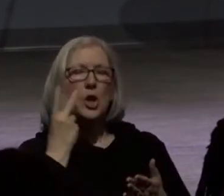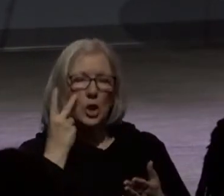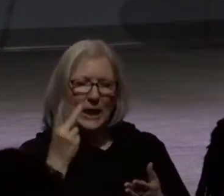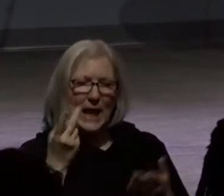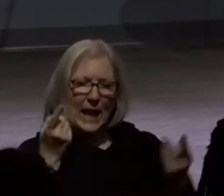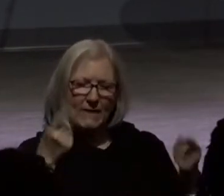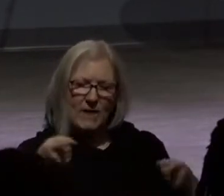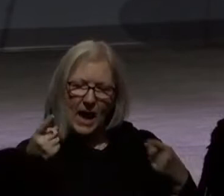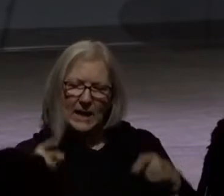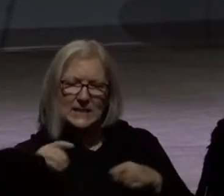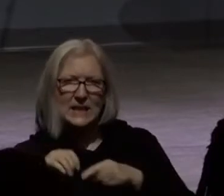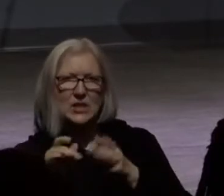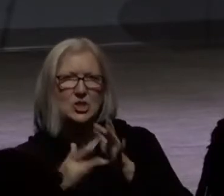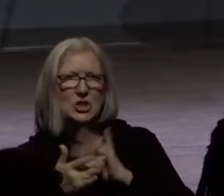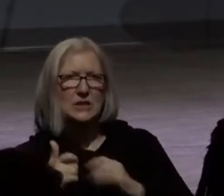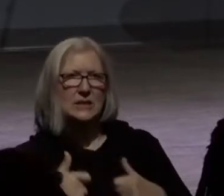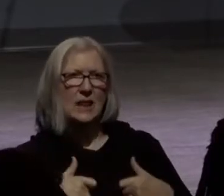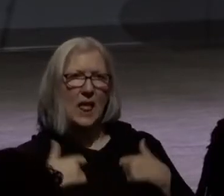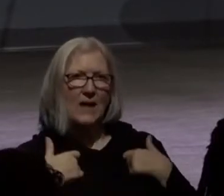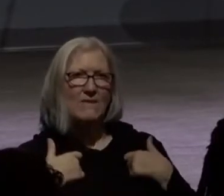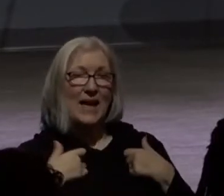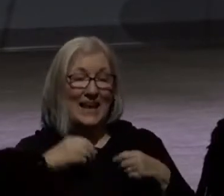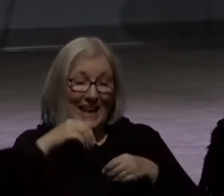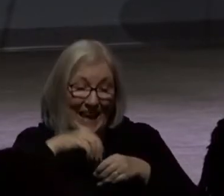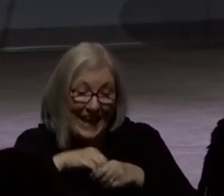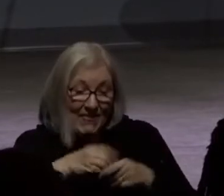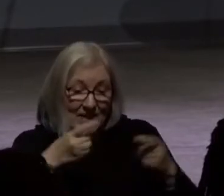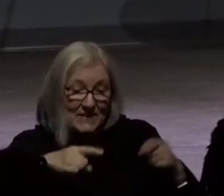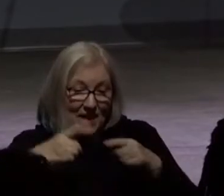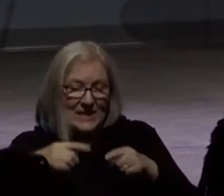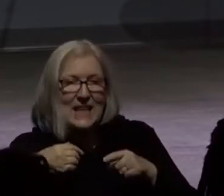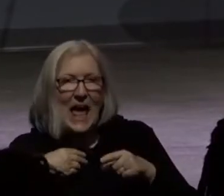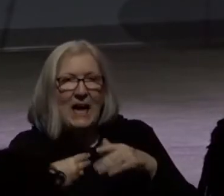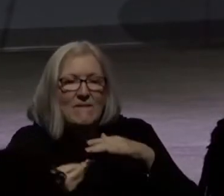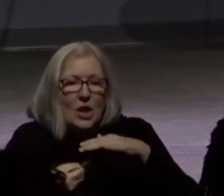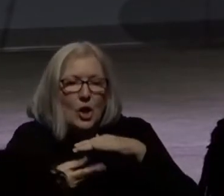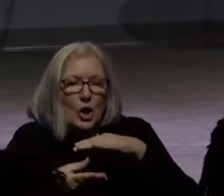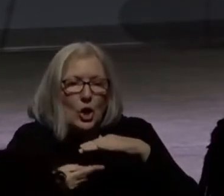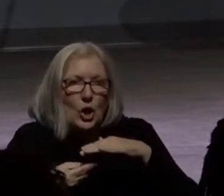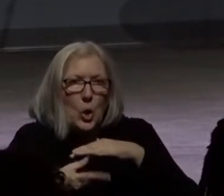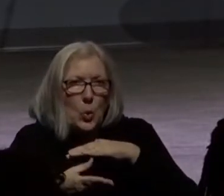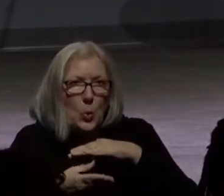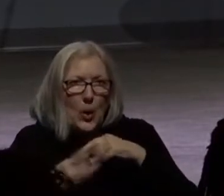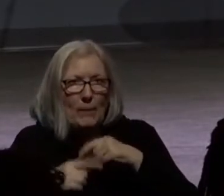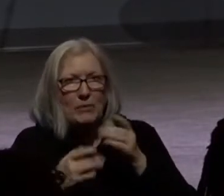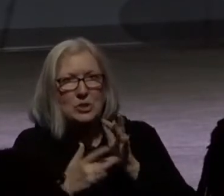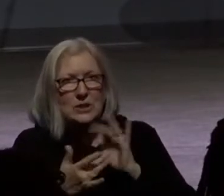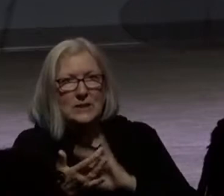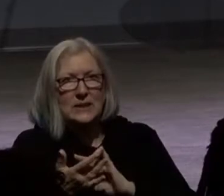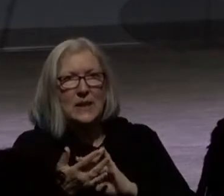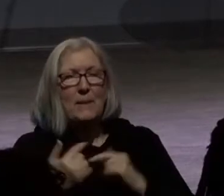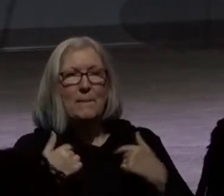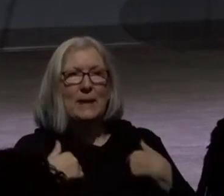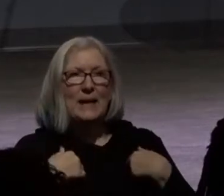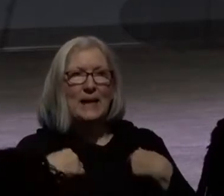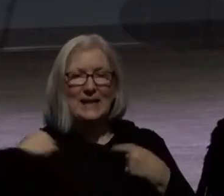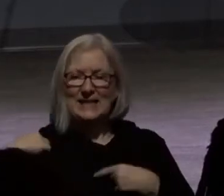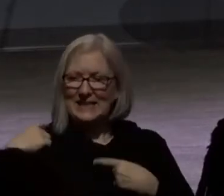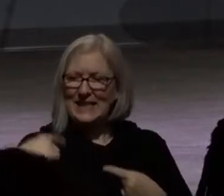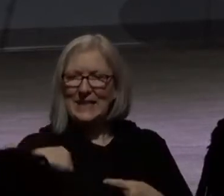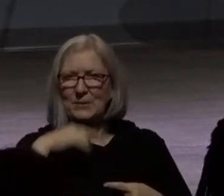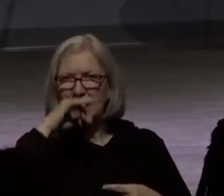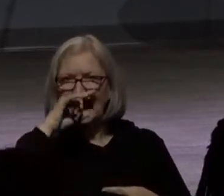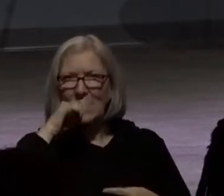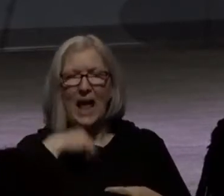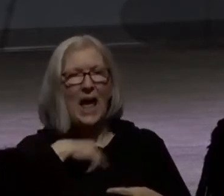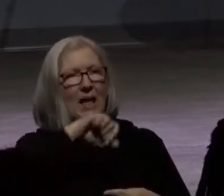and embedded in these events are clues. Now, I don't know about you, but since I was a kid, I've always loved a good mystery. I'm a